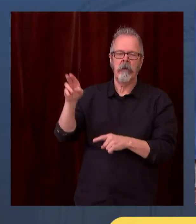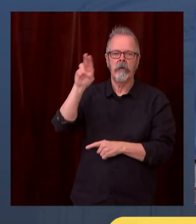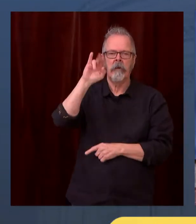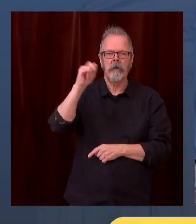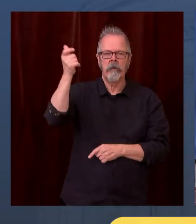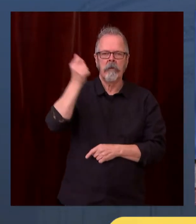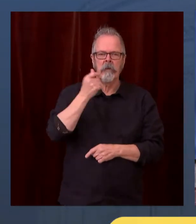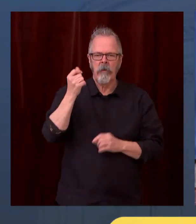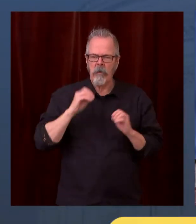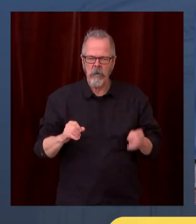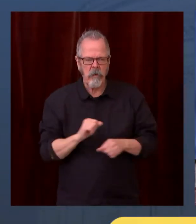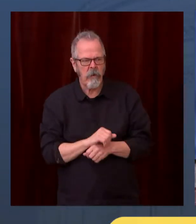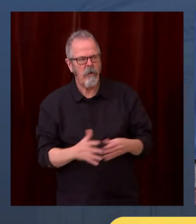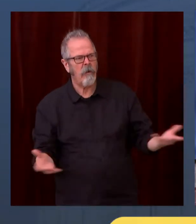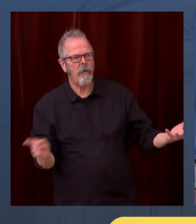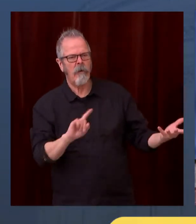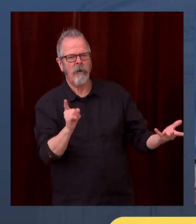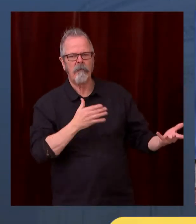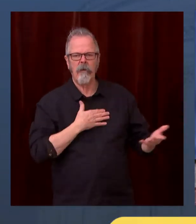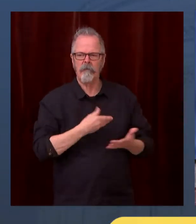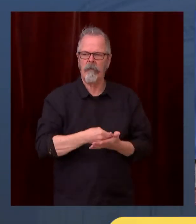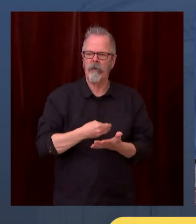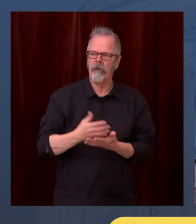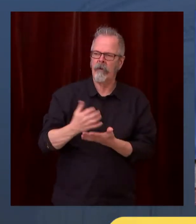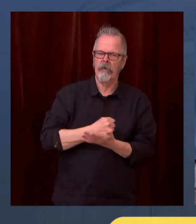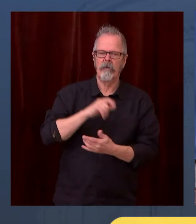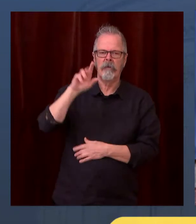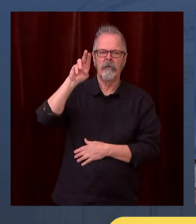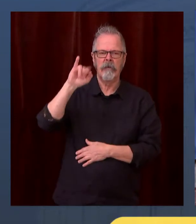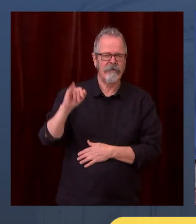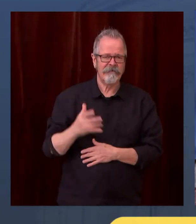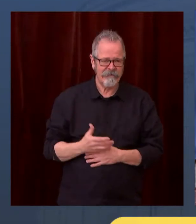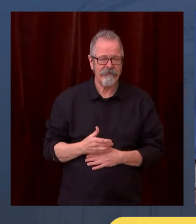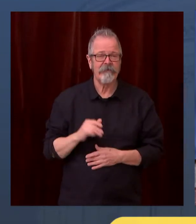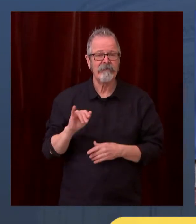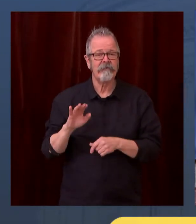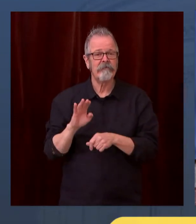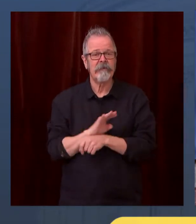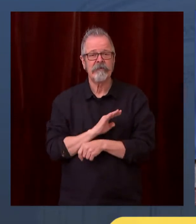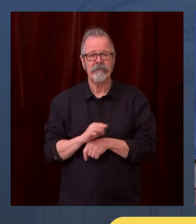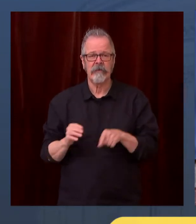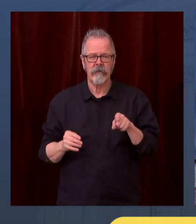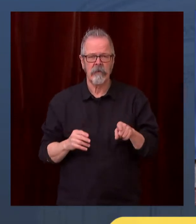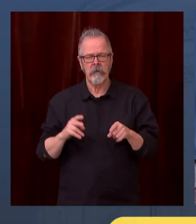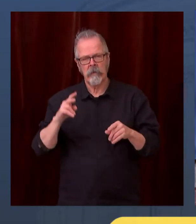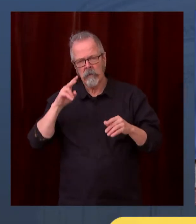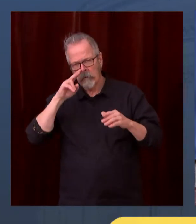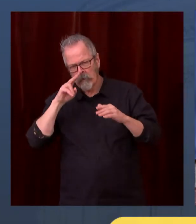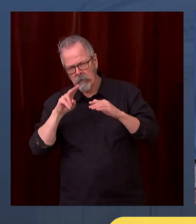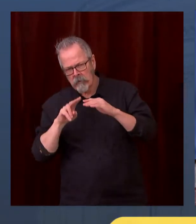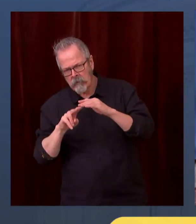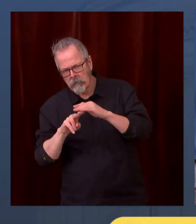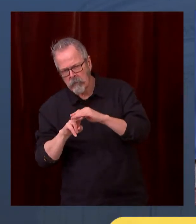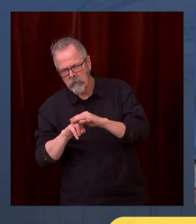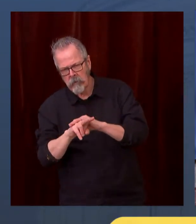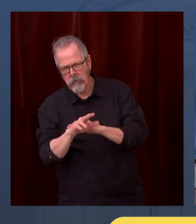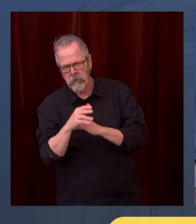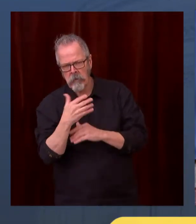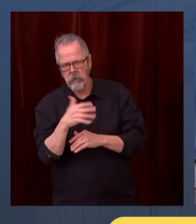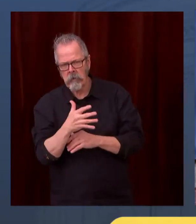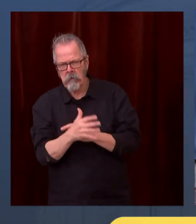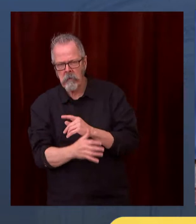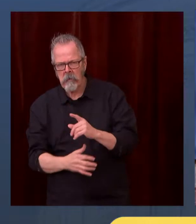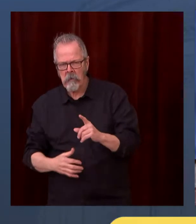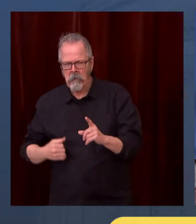pandemic. Obviously, none of these businesses could have known the potential impact of this pandemic months ago,